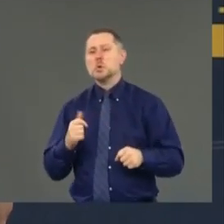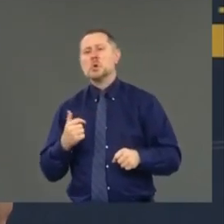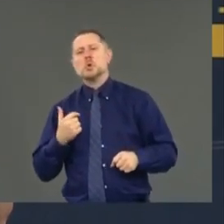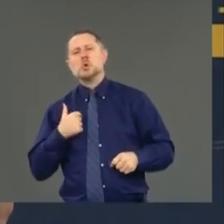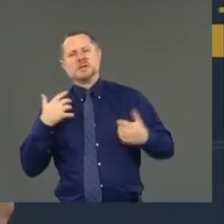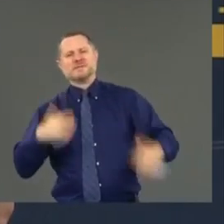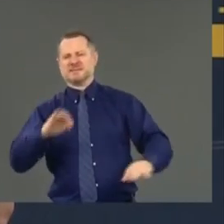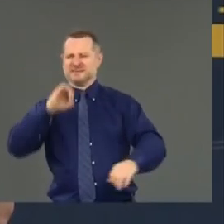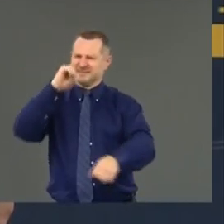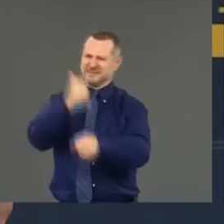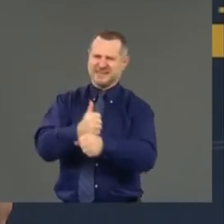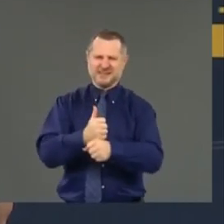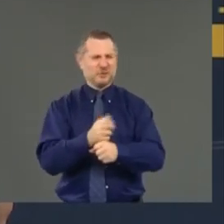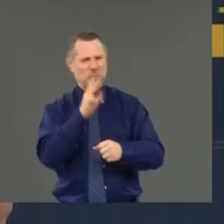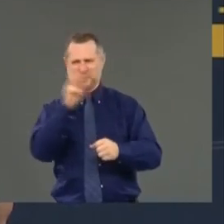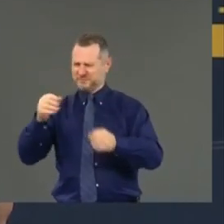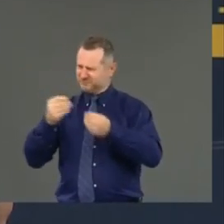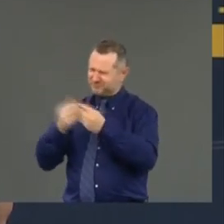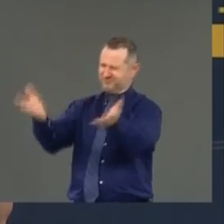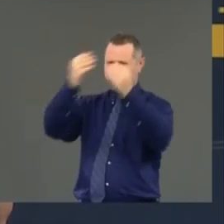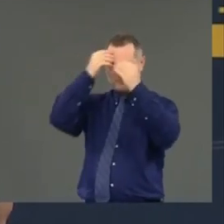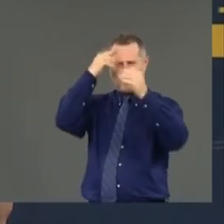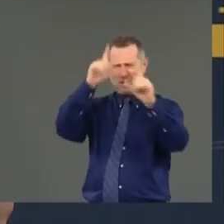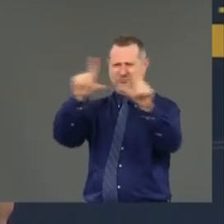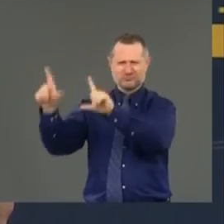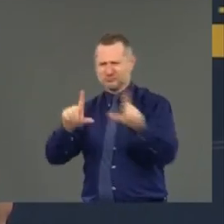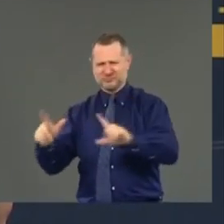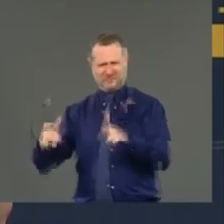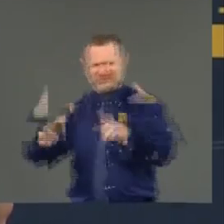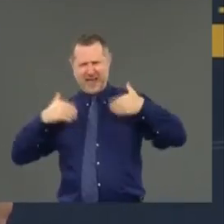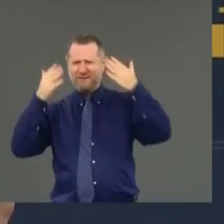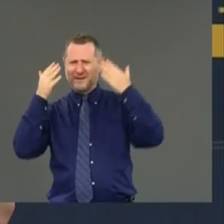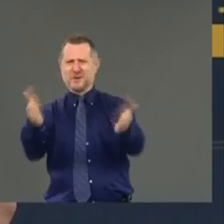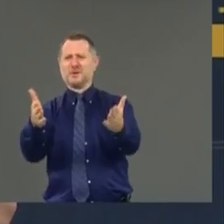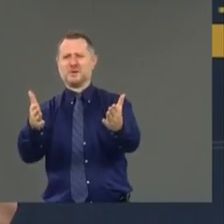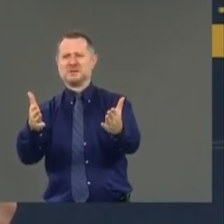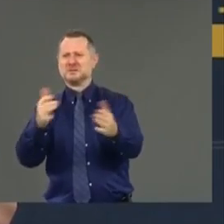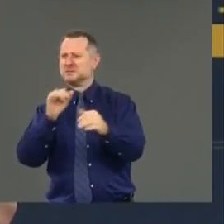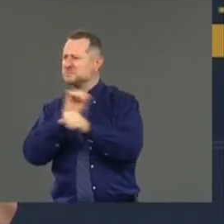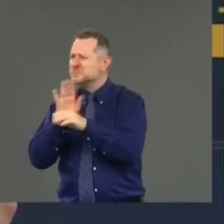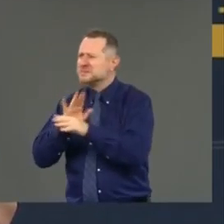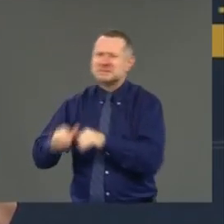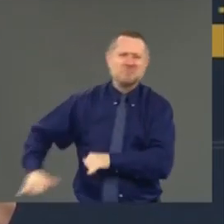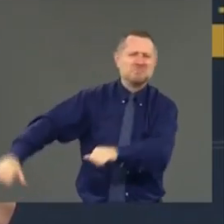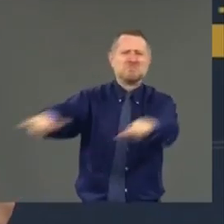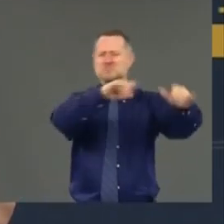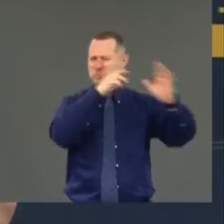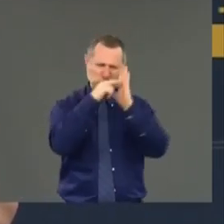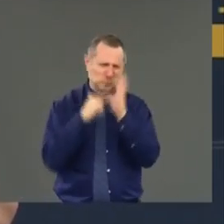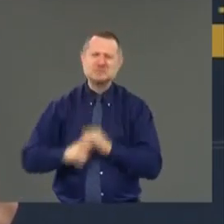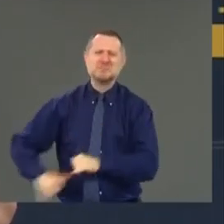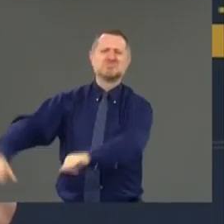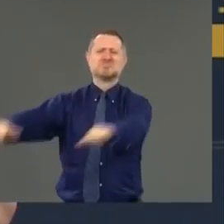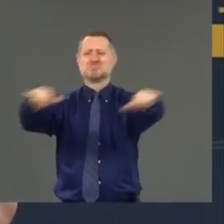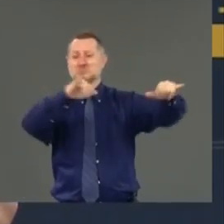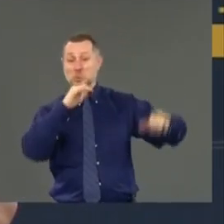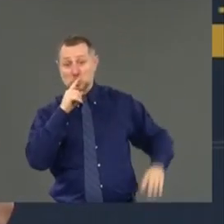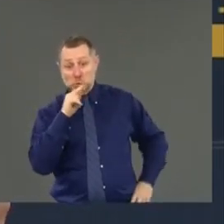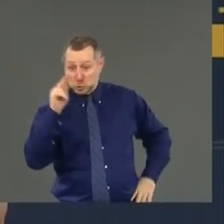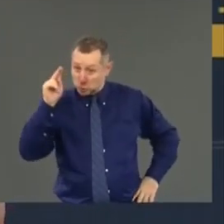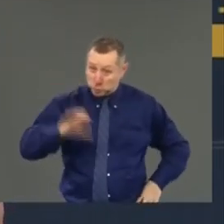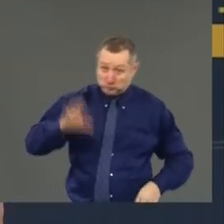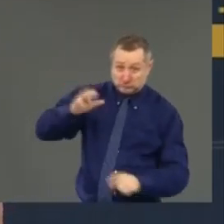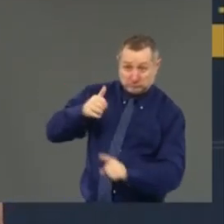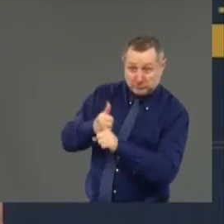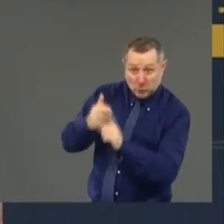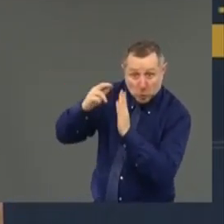on the website. They apply to every business across the state. It's one set of rules. There are no different rules for New York City than there are for Buffalo, than